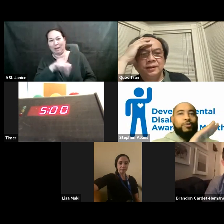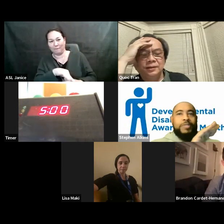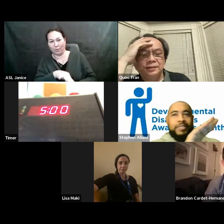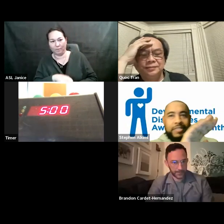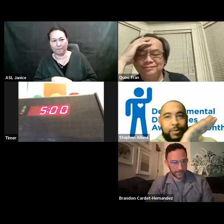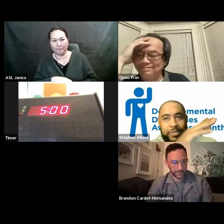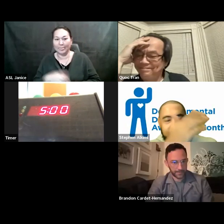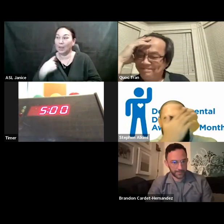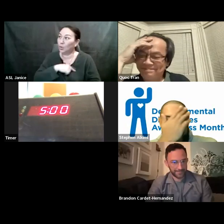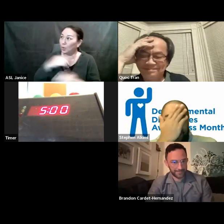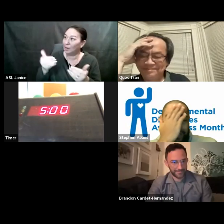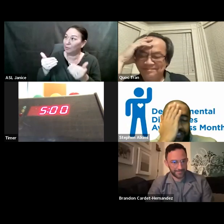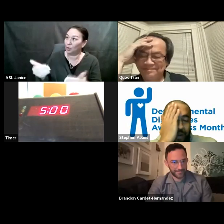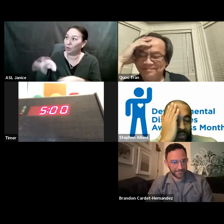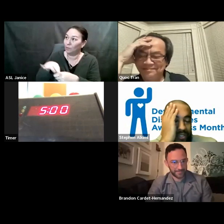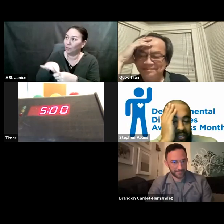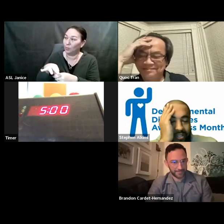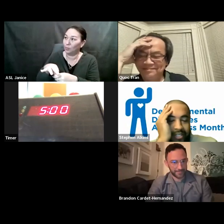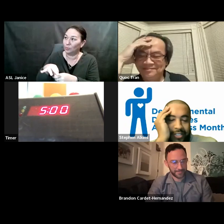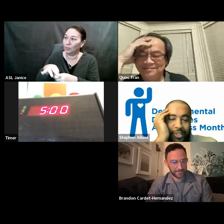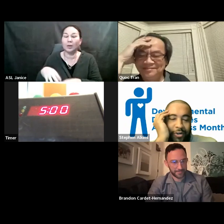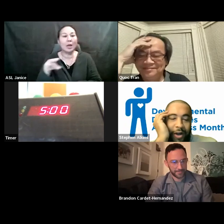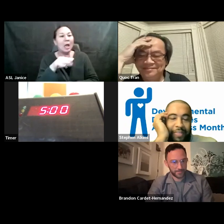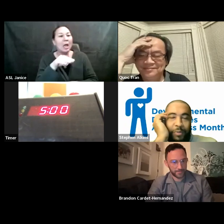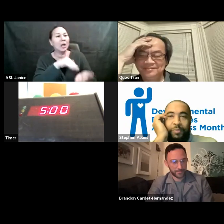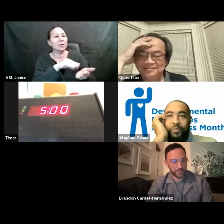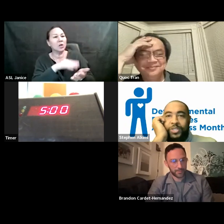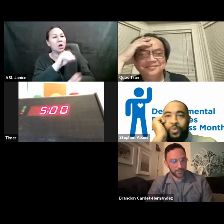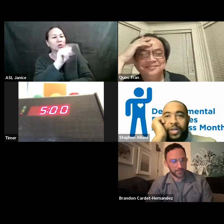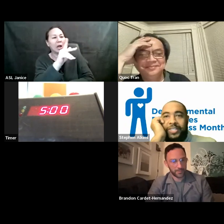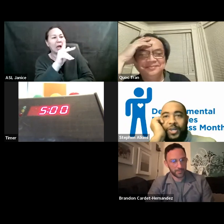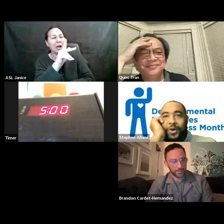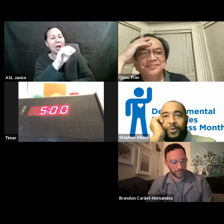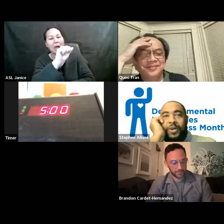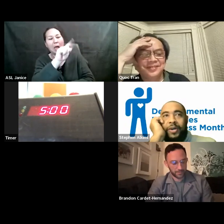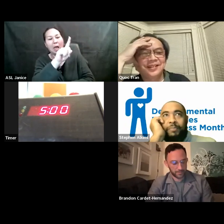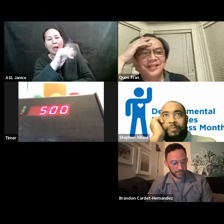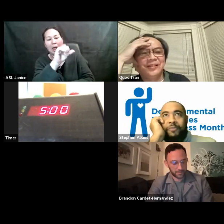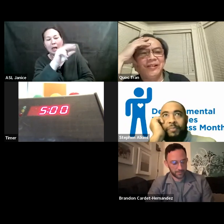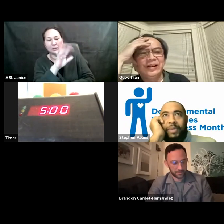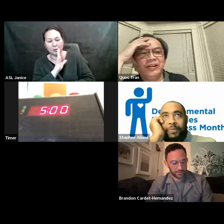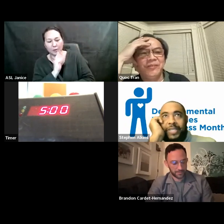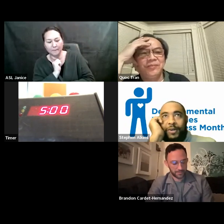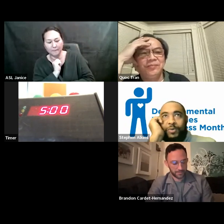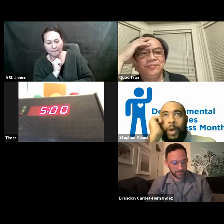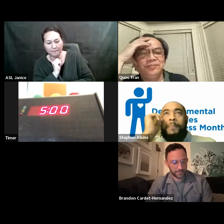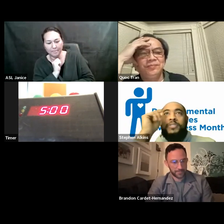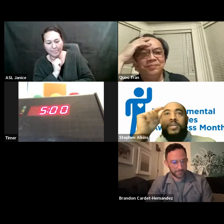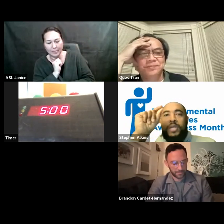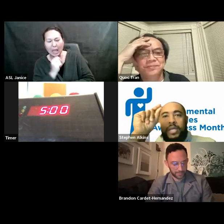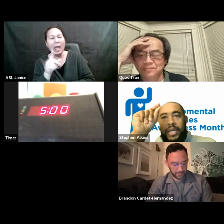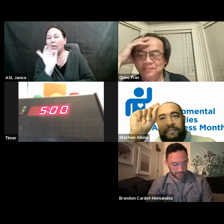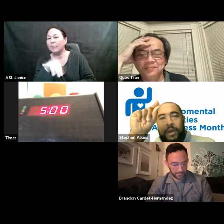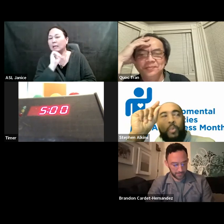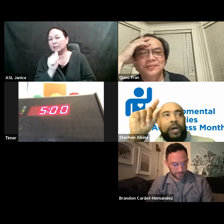yeah I don't think that that was yeah I don't think that that was the the concern I think we just wanted to know well